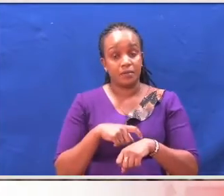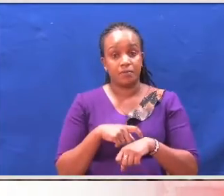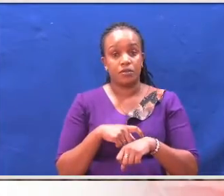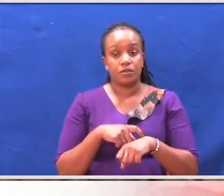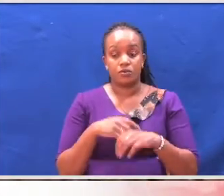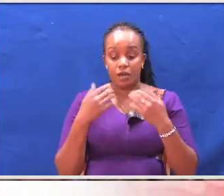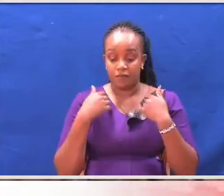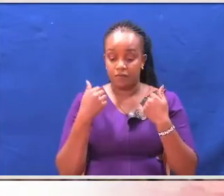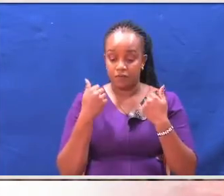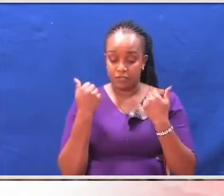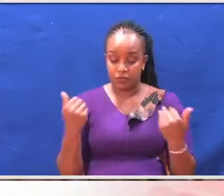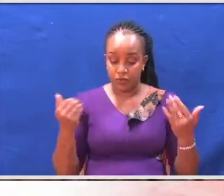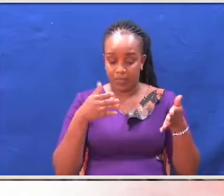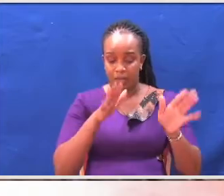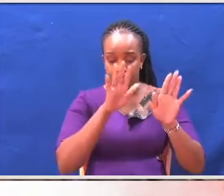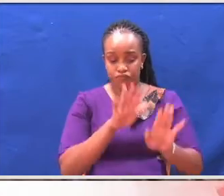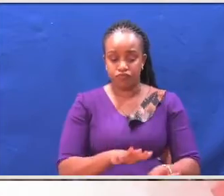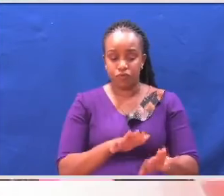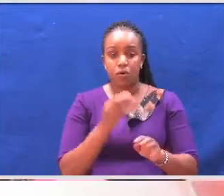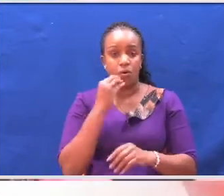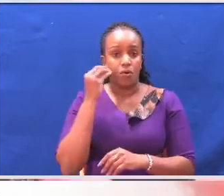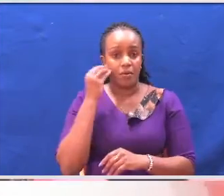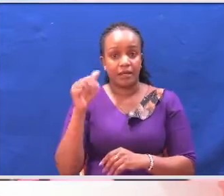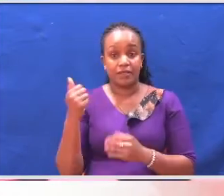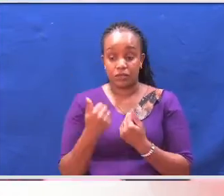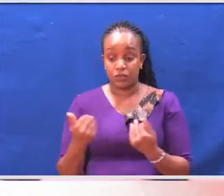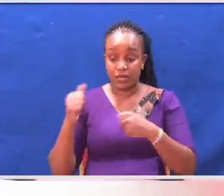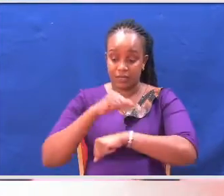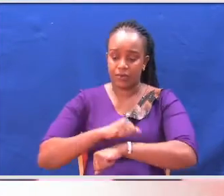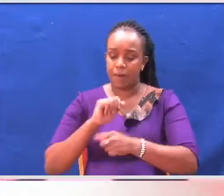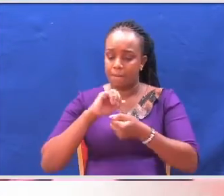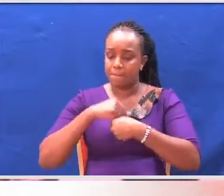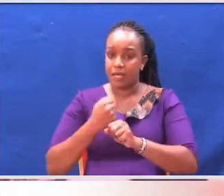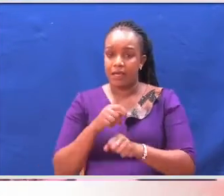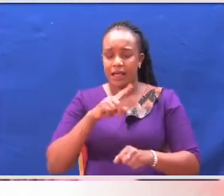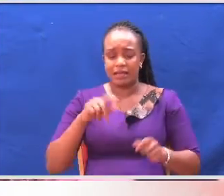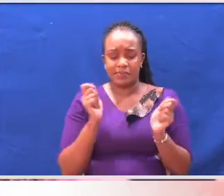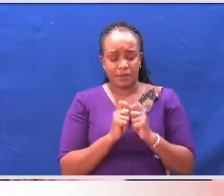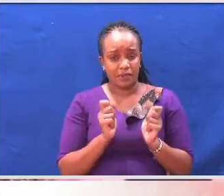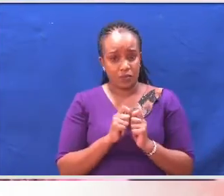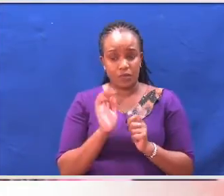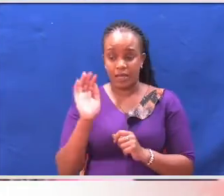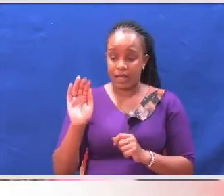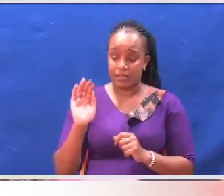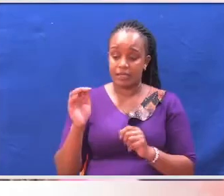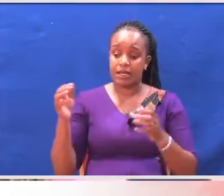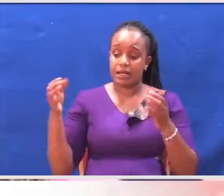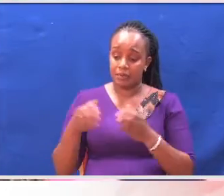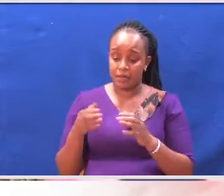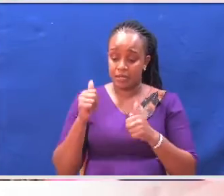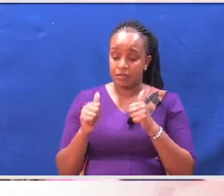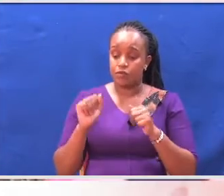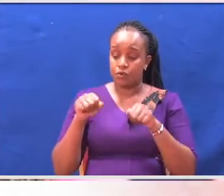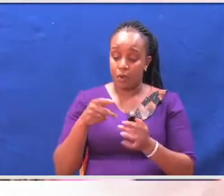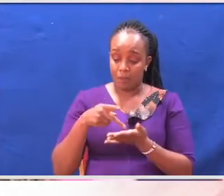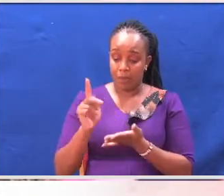wanasoma. Unaona? Hiyo ndio inaniumiza kabisa. Sasa ndio sisi tunaomba kampuni kama inaweza tulipe hizo pesa zilibaki, at least